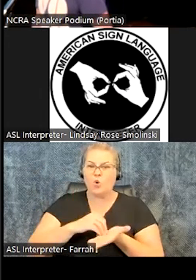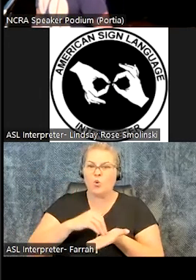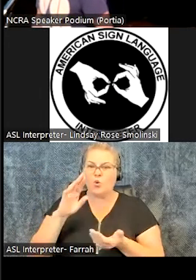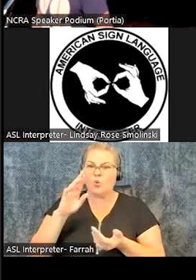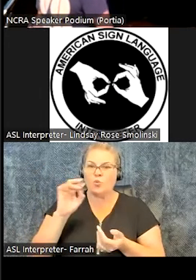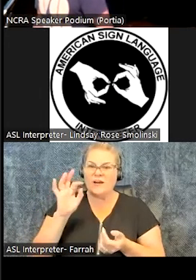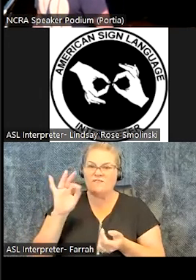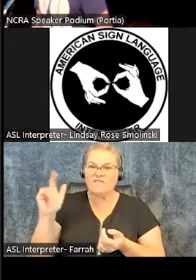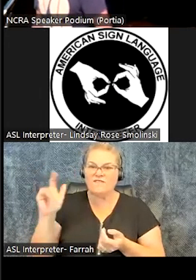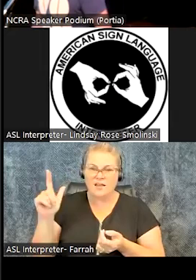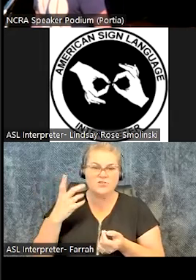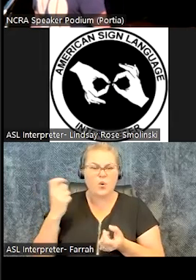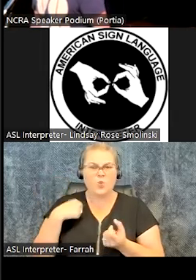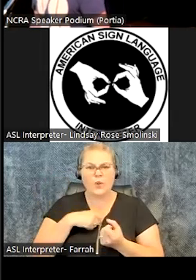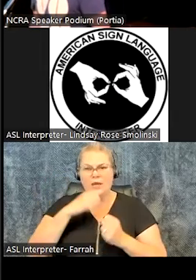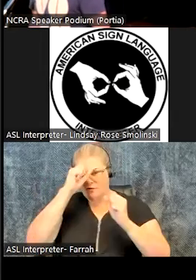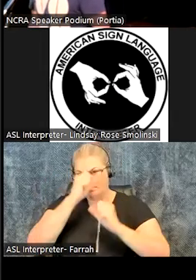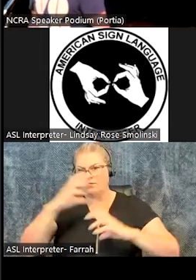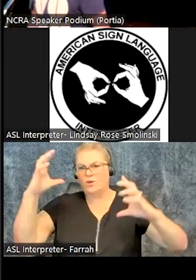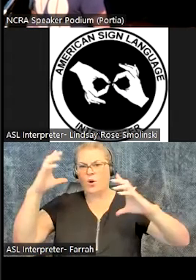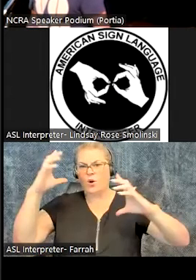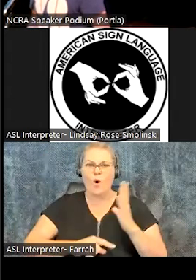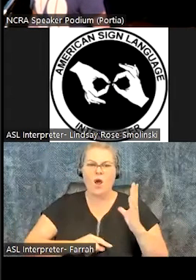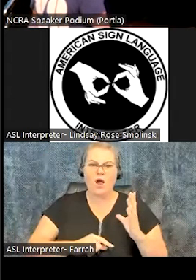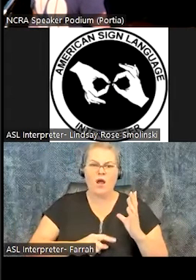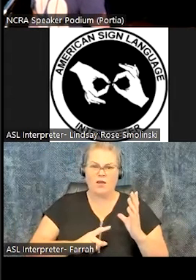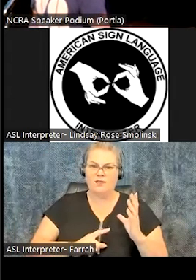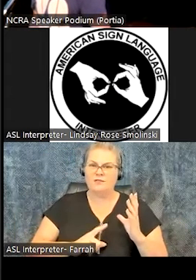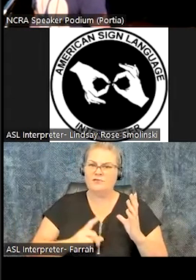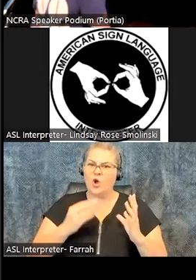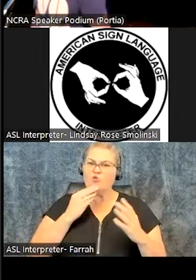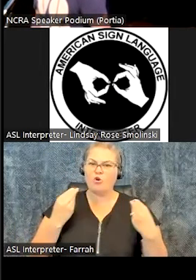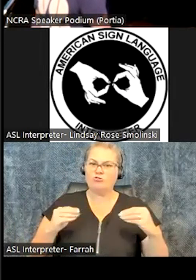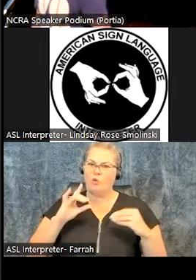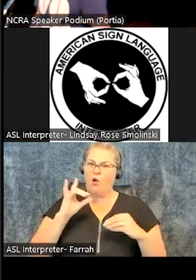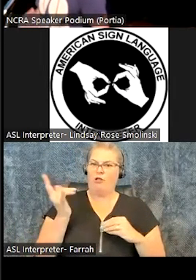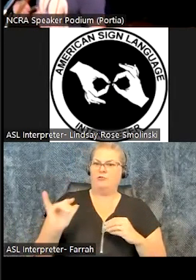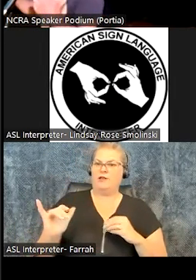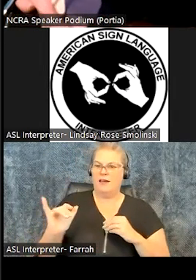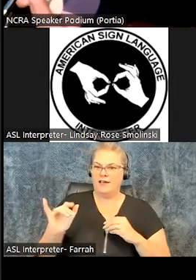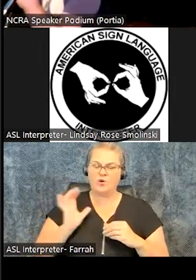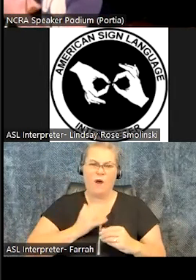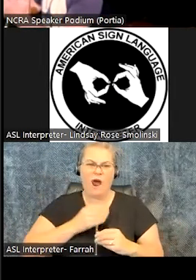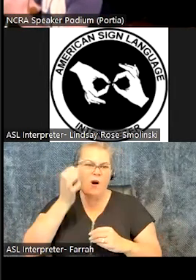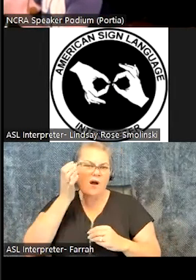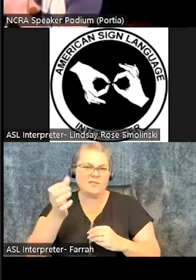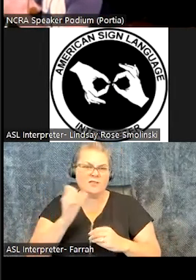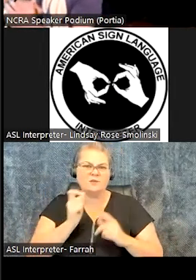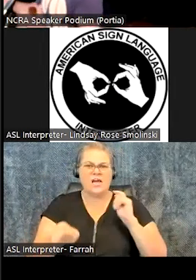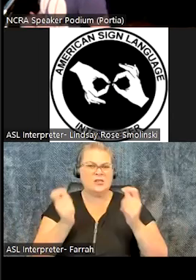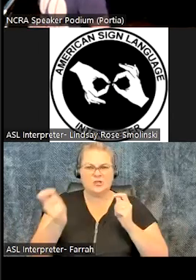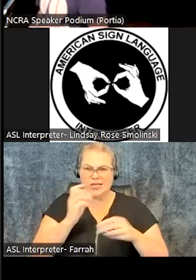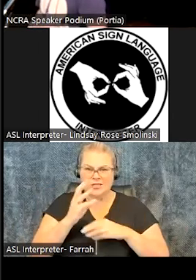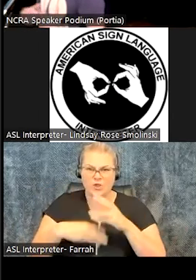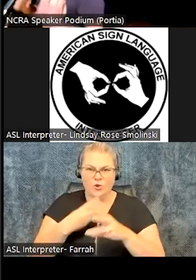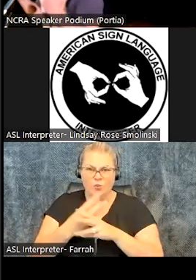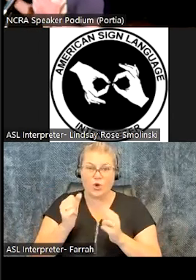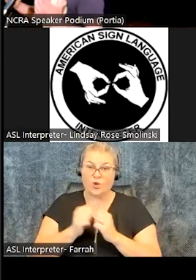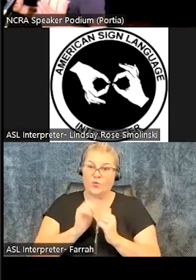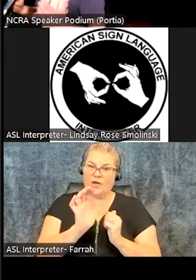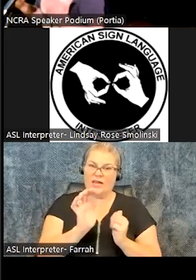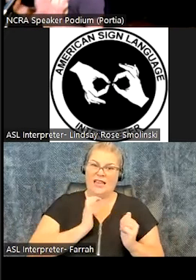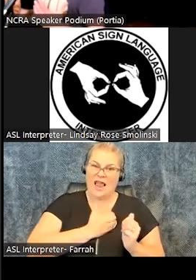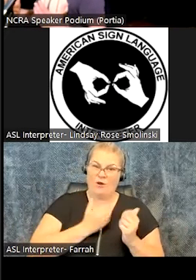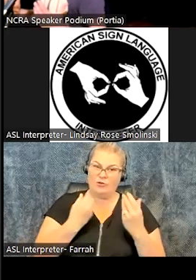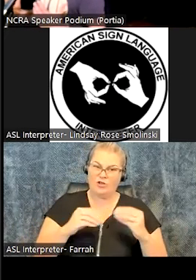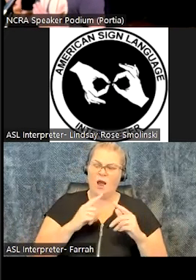and reimagine what a grocery store looks like. So our concept is to not necessarily change the world with the shop, but to change the way